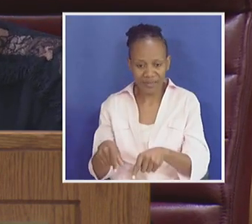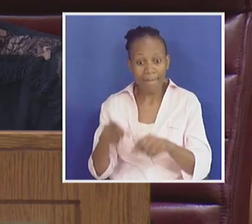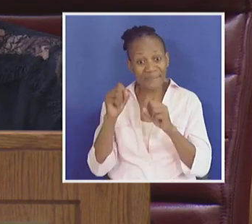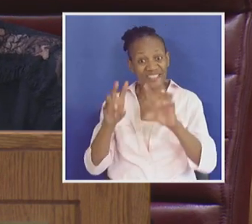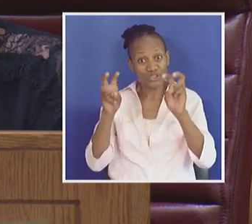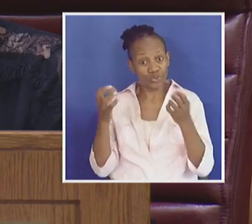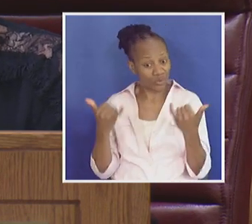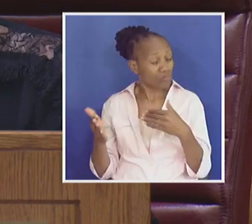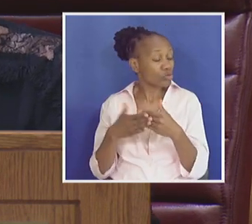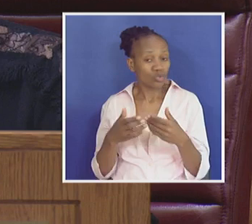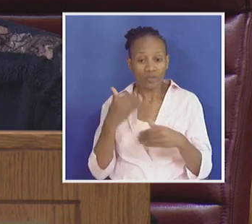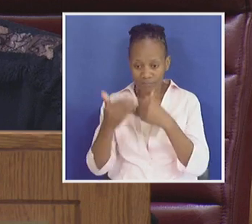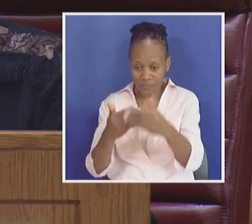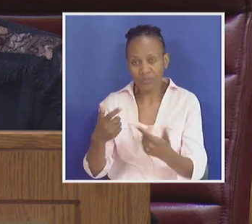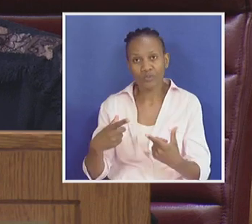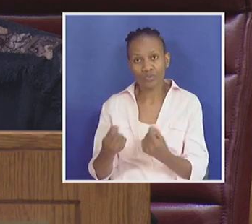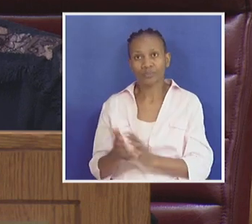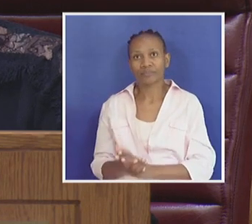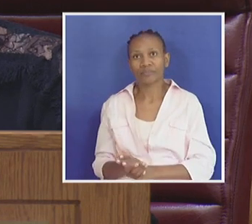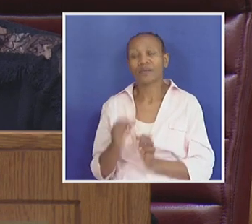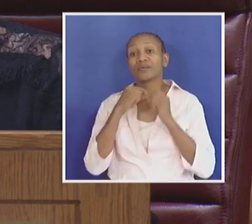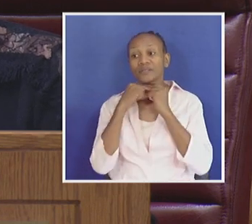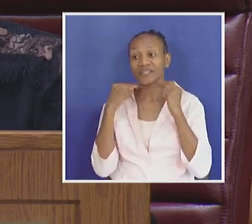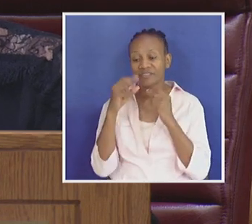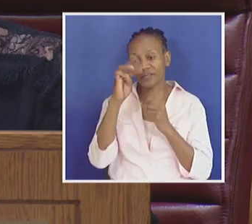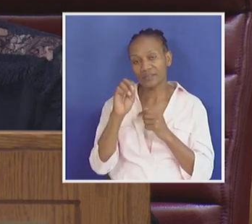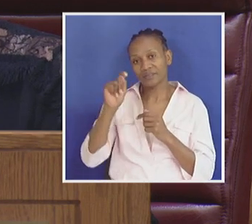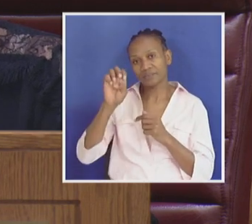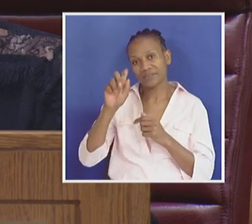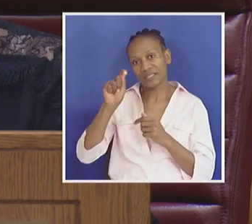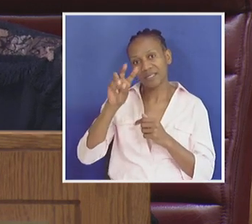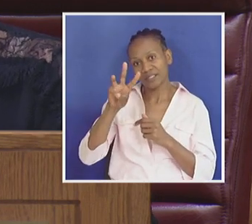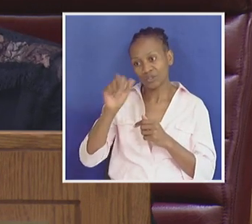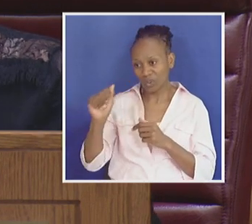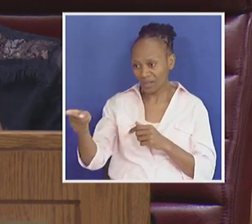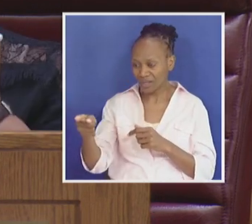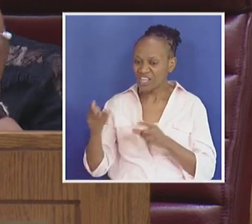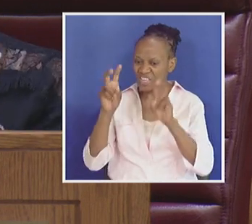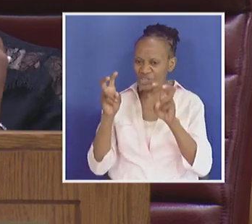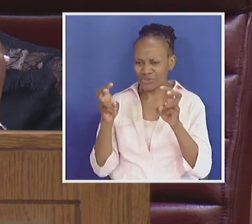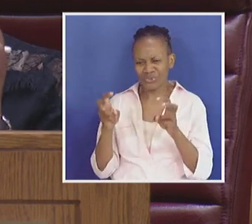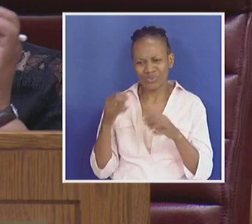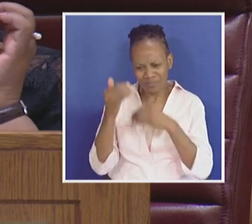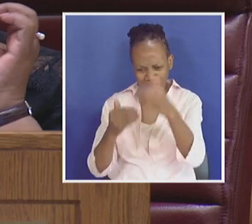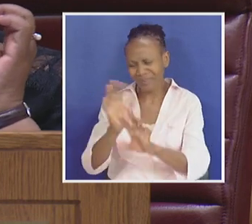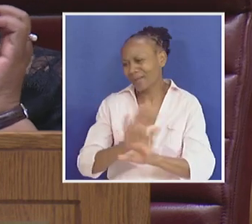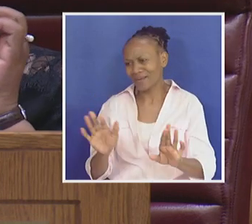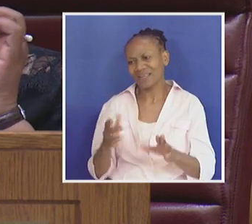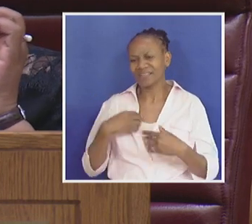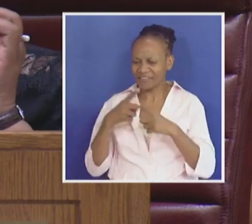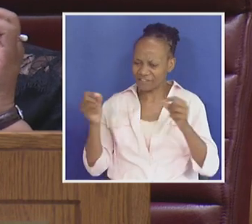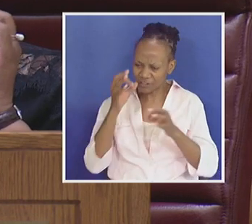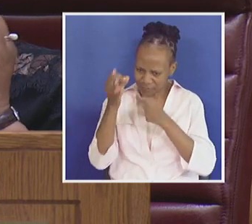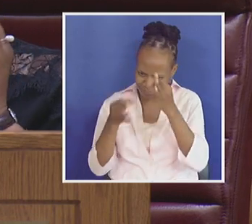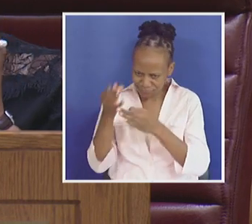matter. Reverend Mthethwa, I do not want to continue with this matter. Ivakele Baba, the